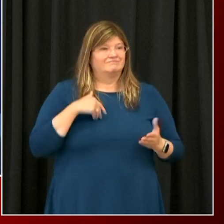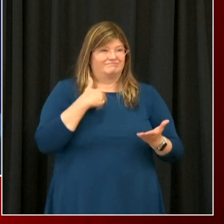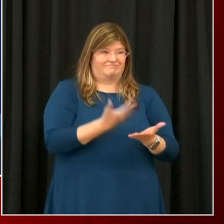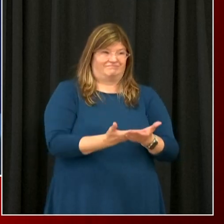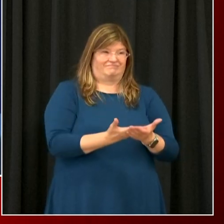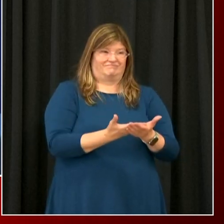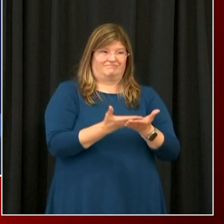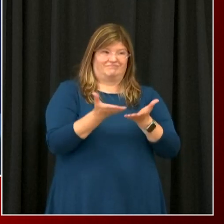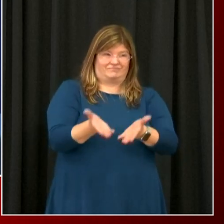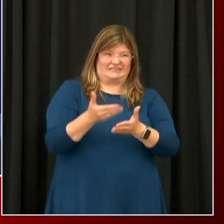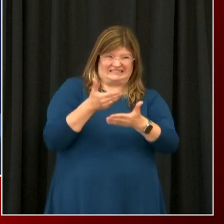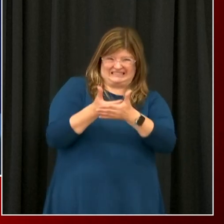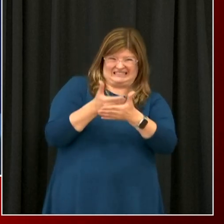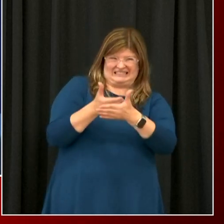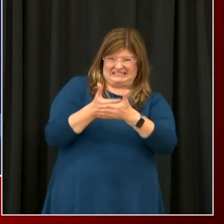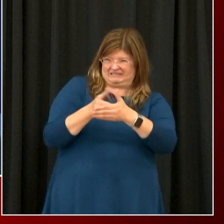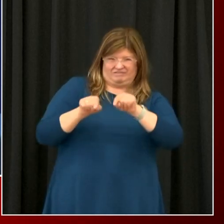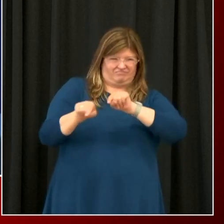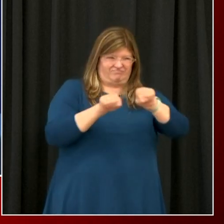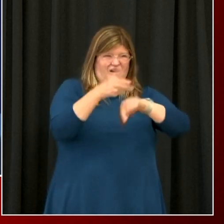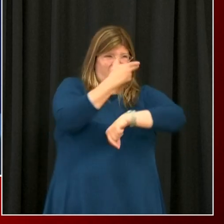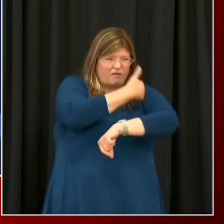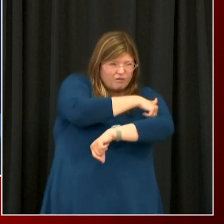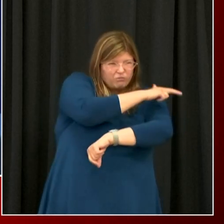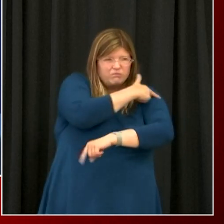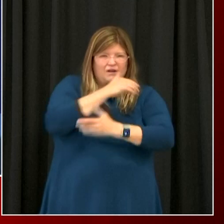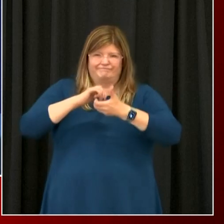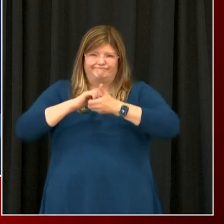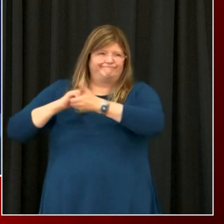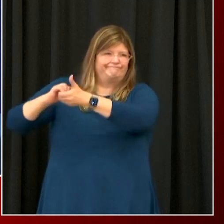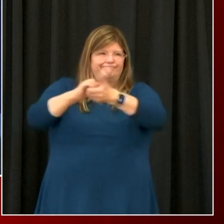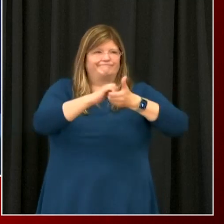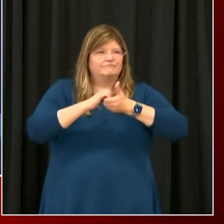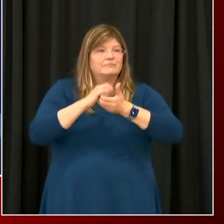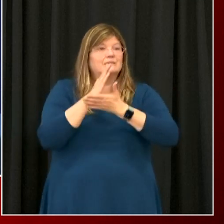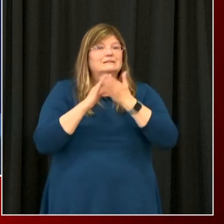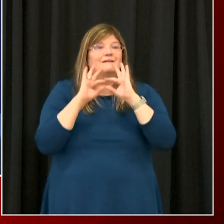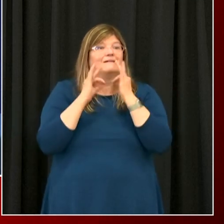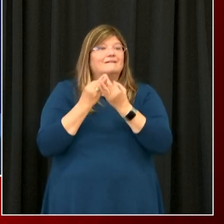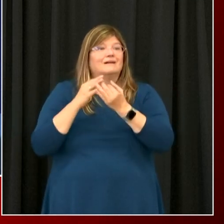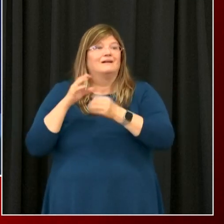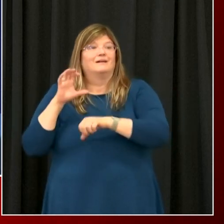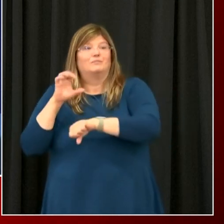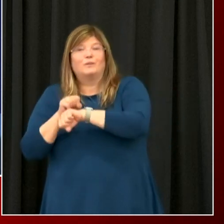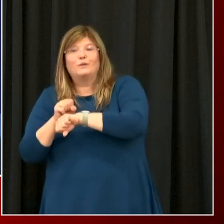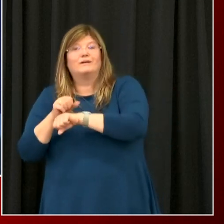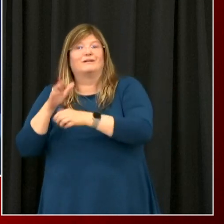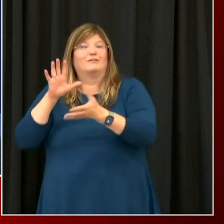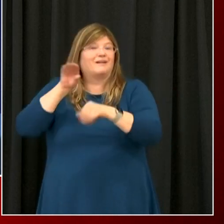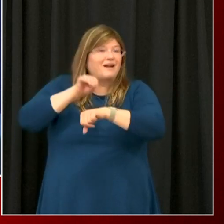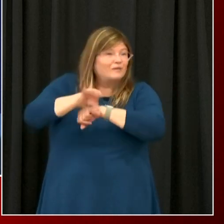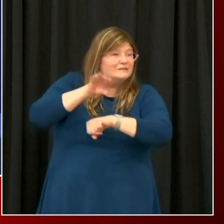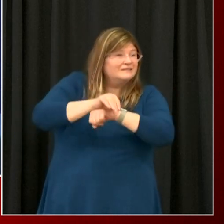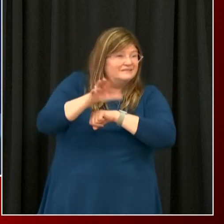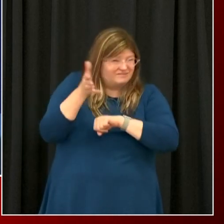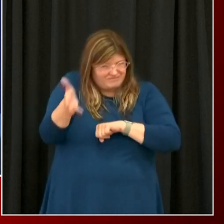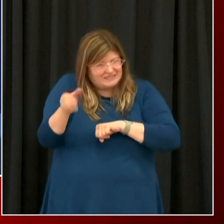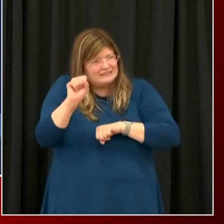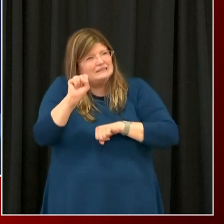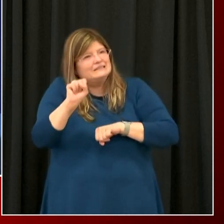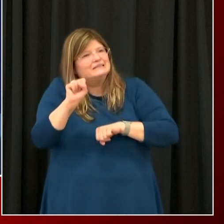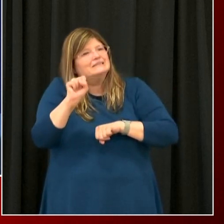health center partners like Family Medical and Counseling Services that is located in Southeast, that is